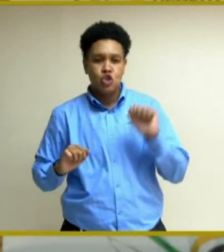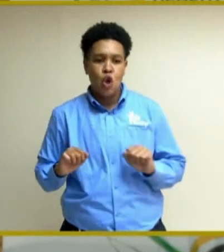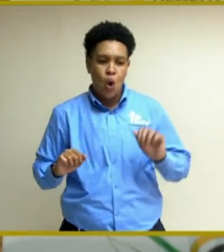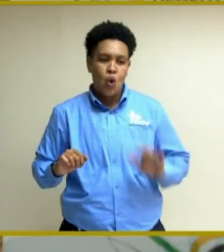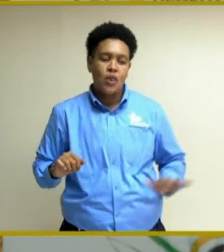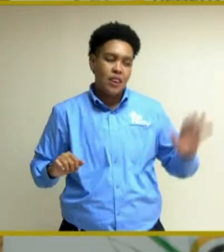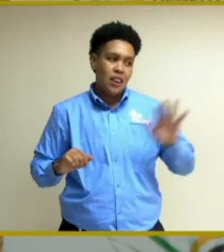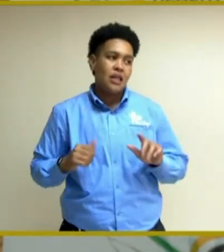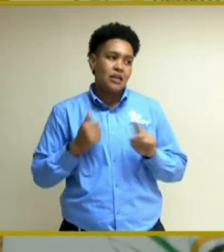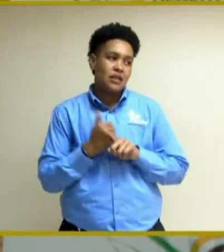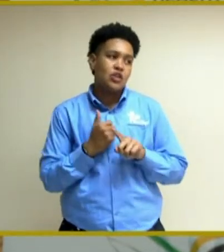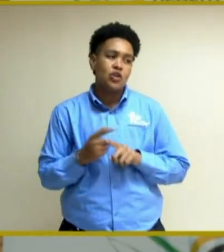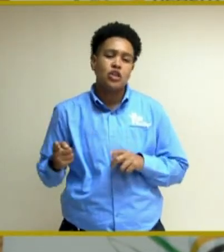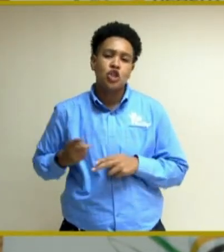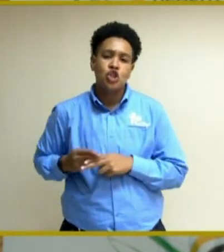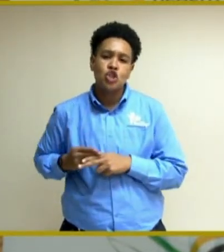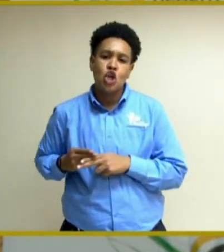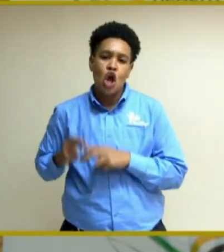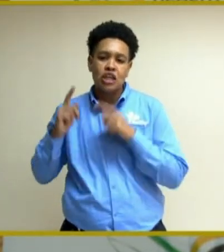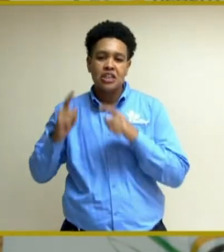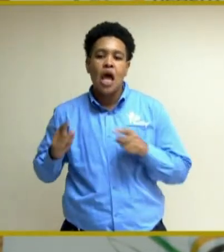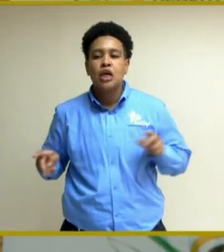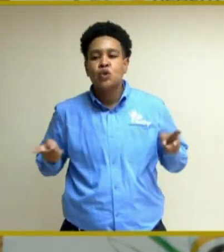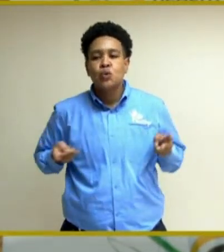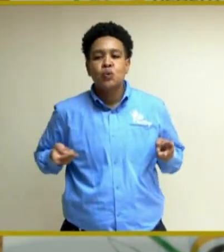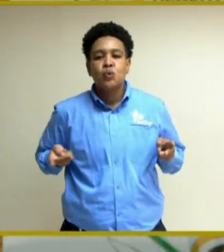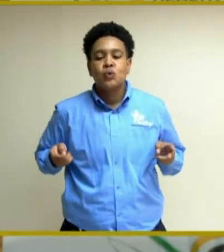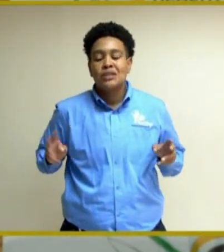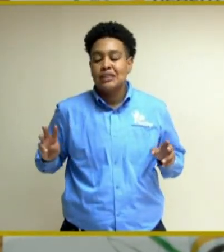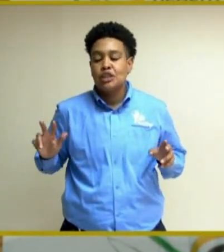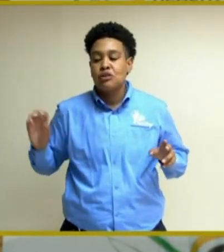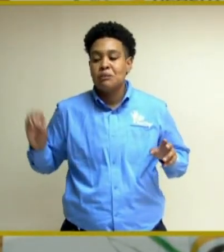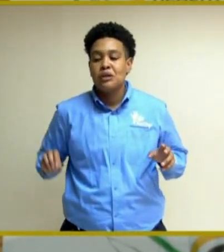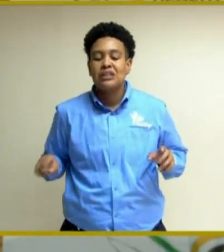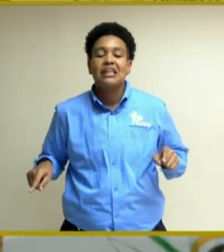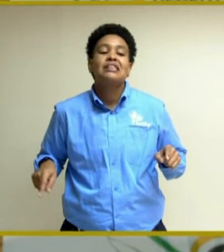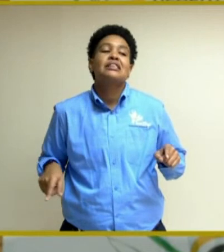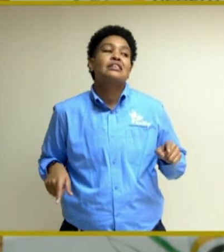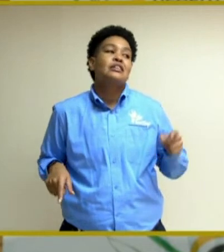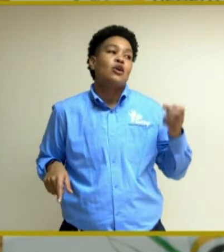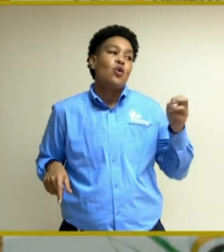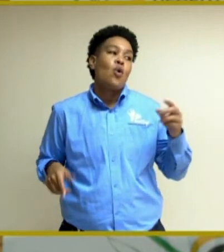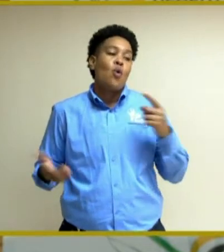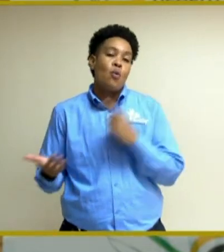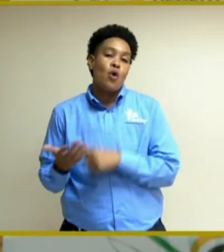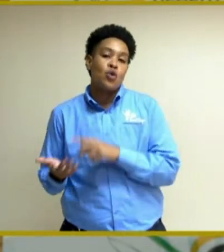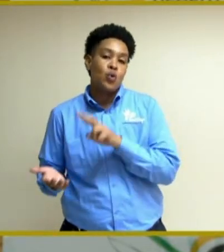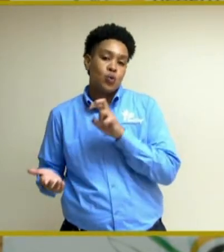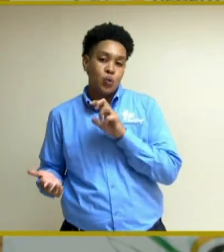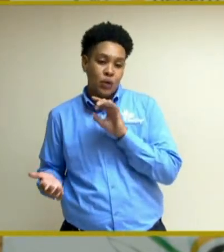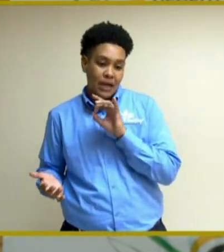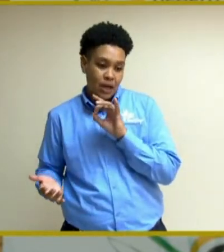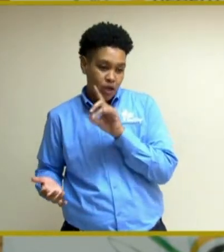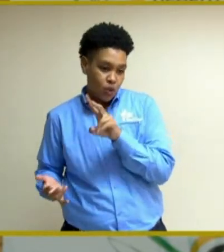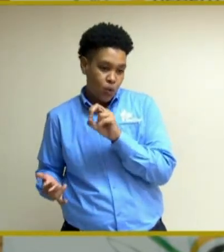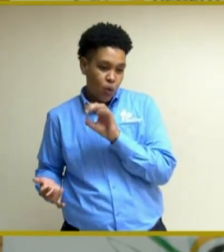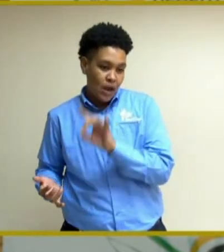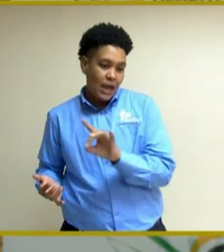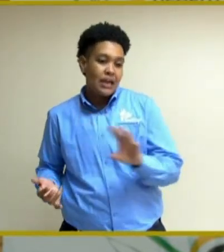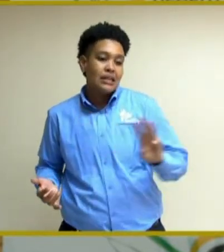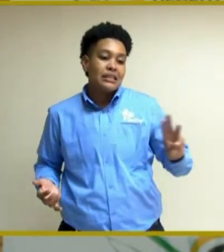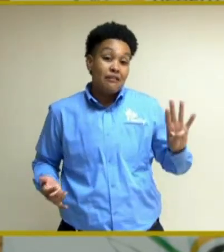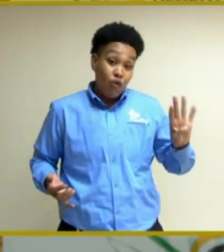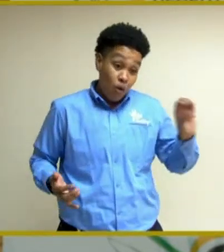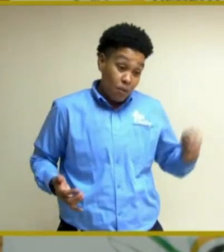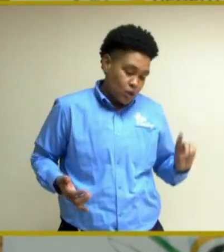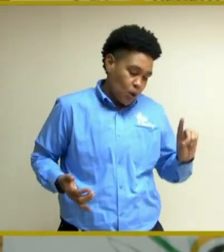regions were short of target, 63%, or 1,208, and